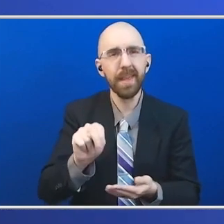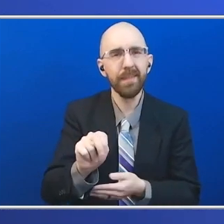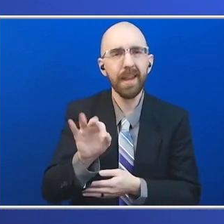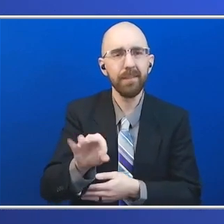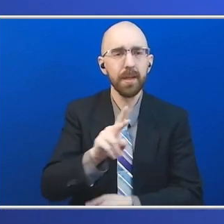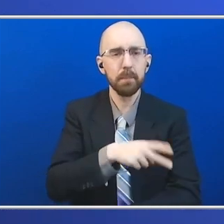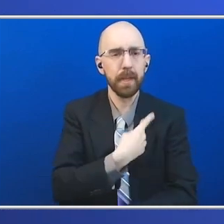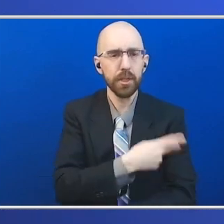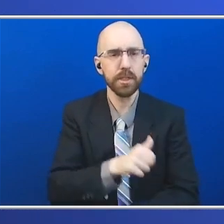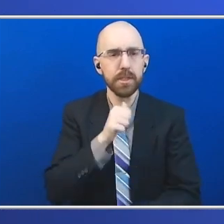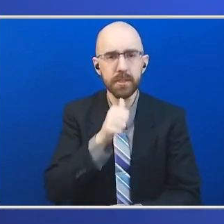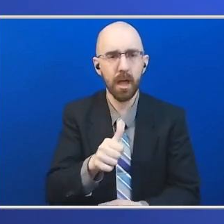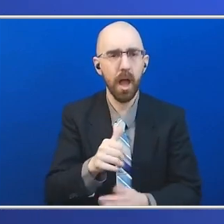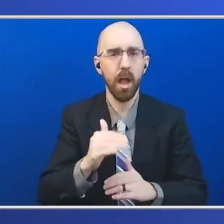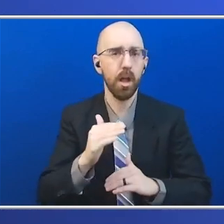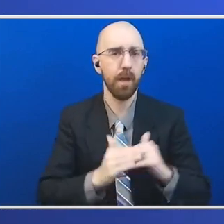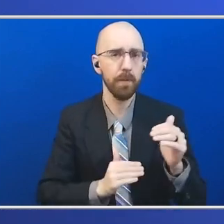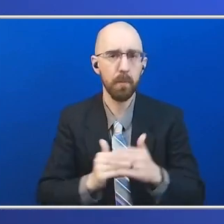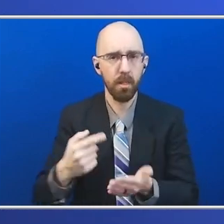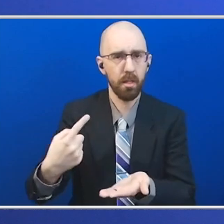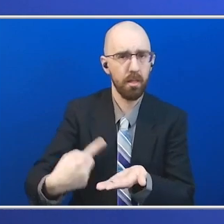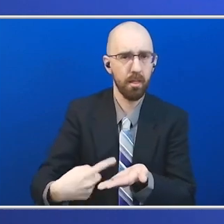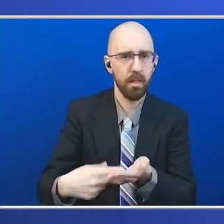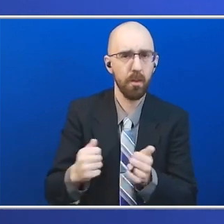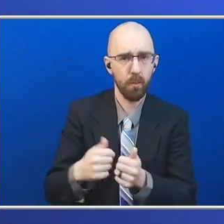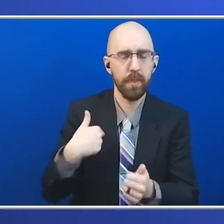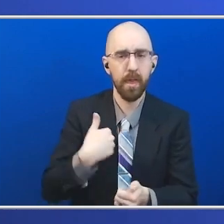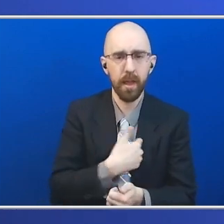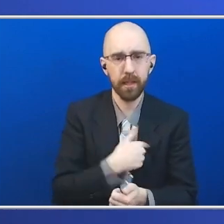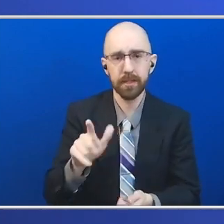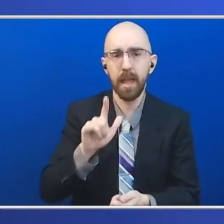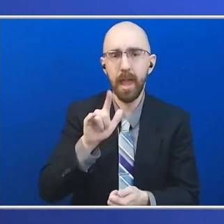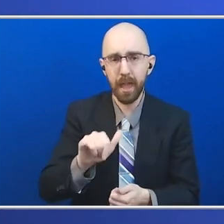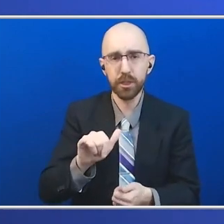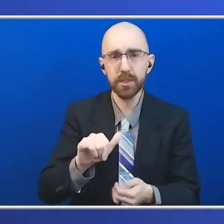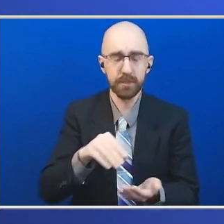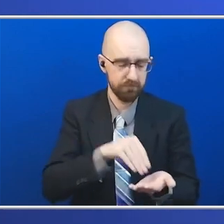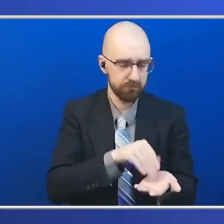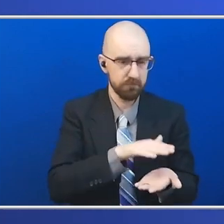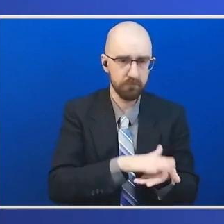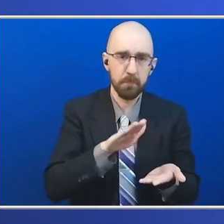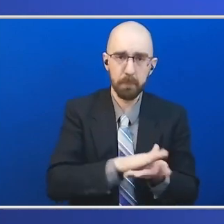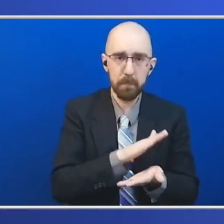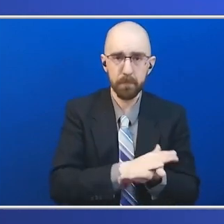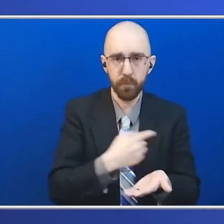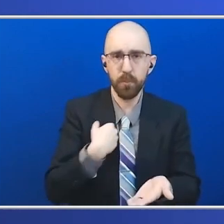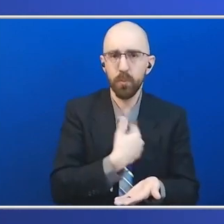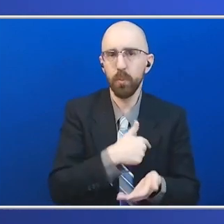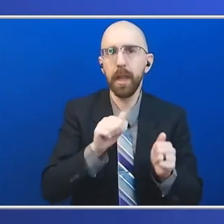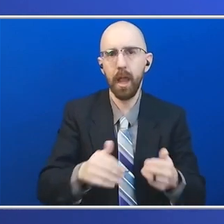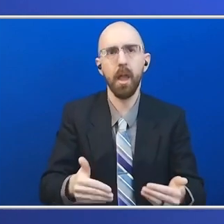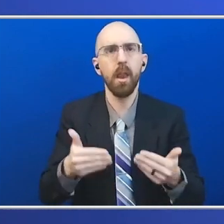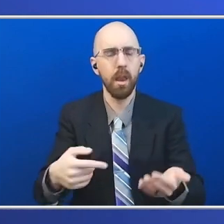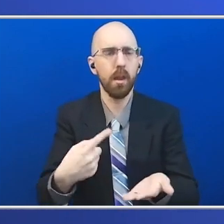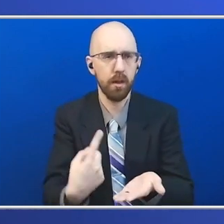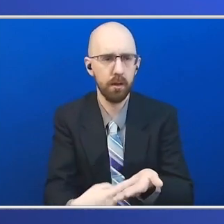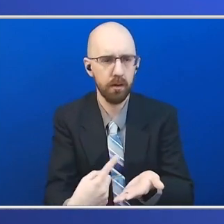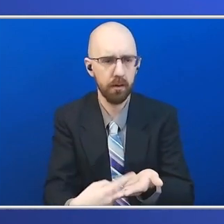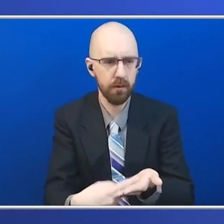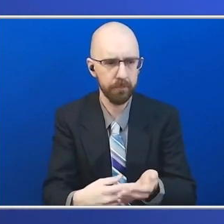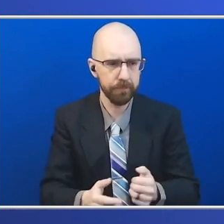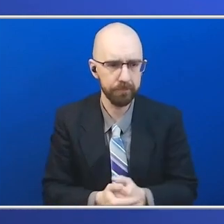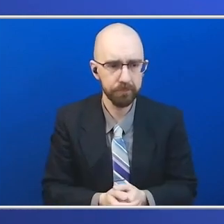comfortable discussing this with us, they actually put it on the paper and then we can discuss. But initially, when they